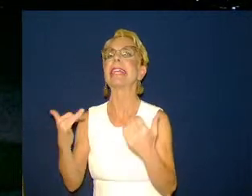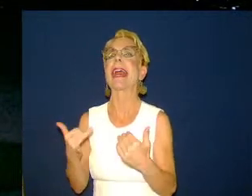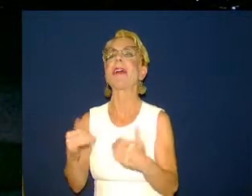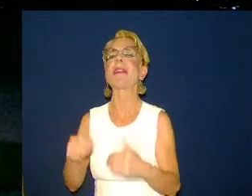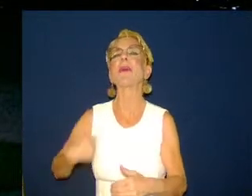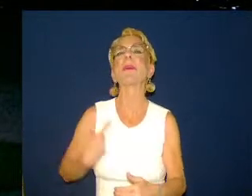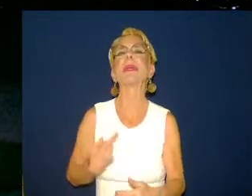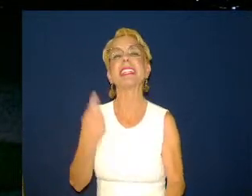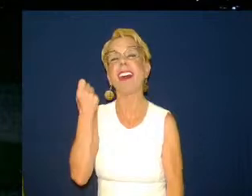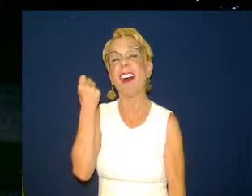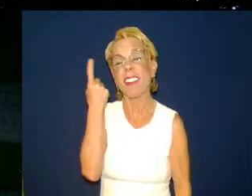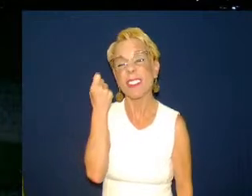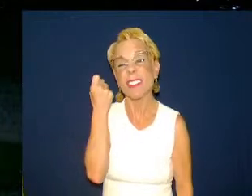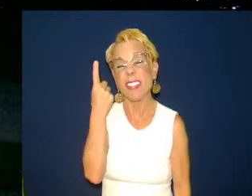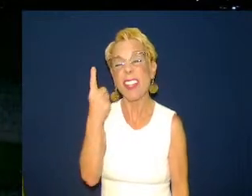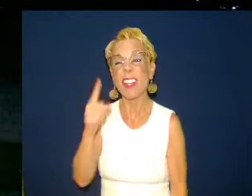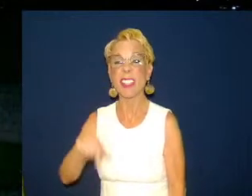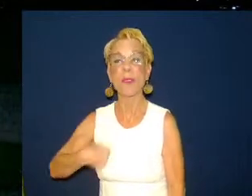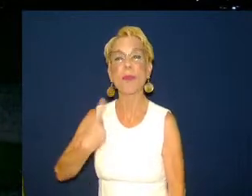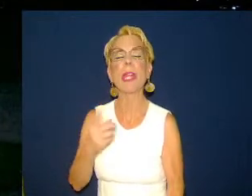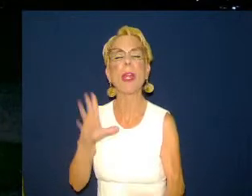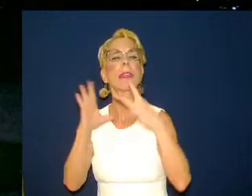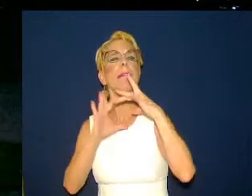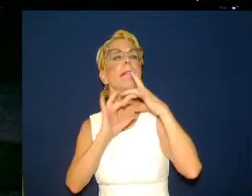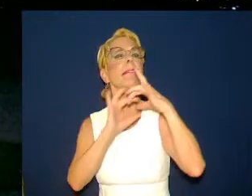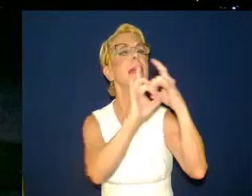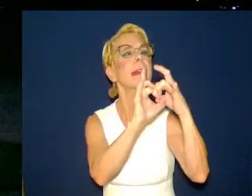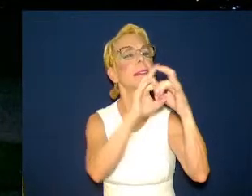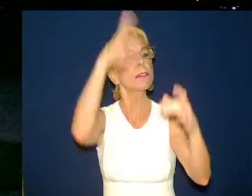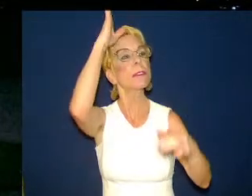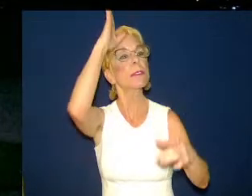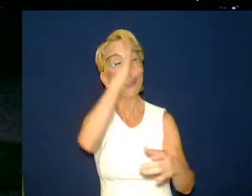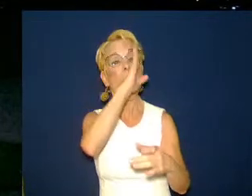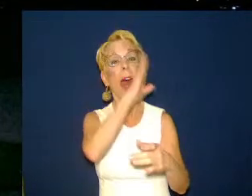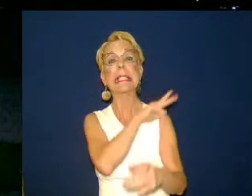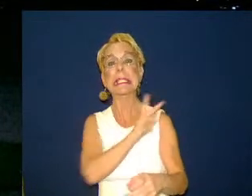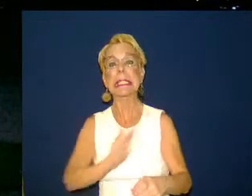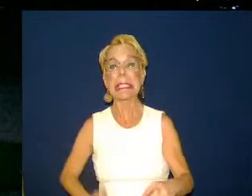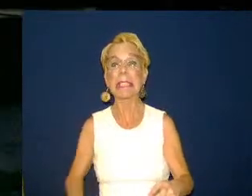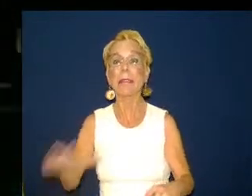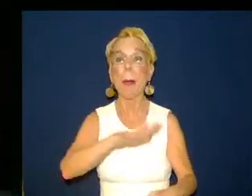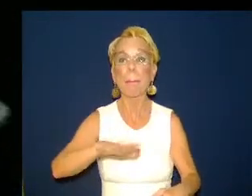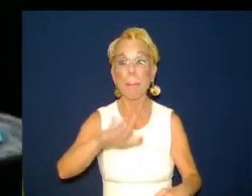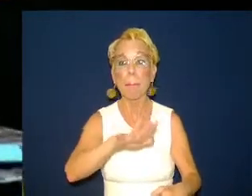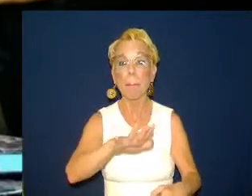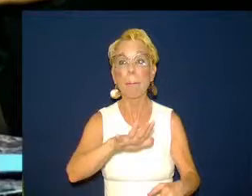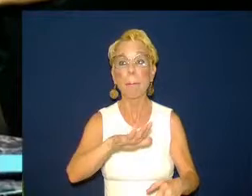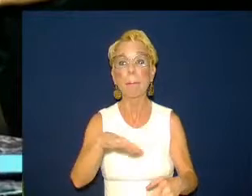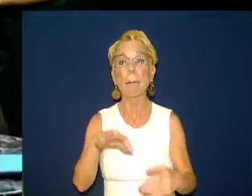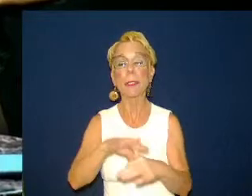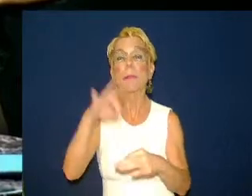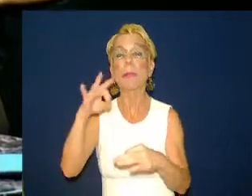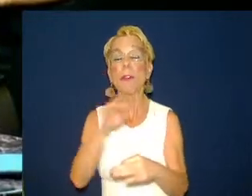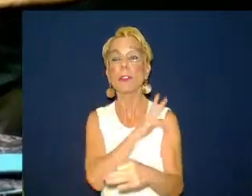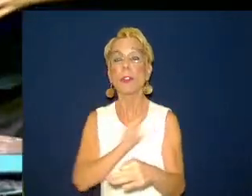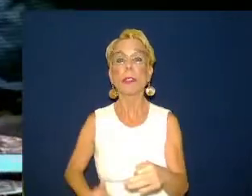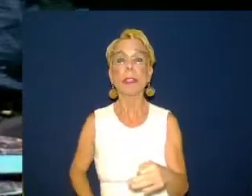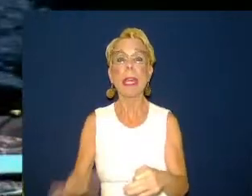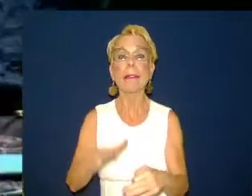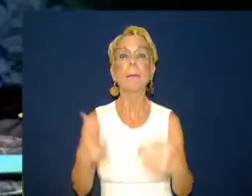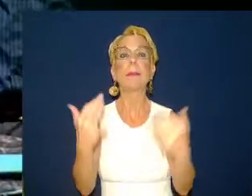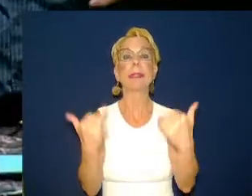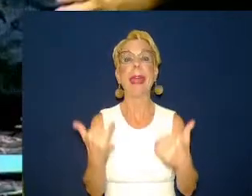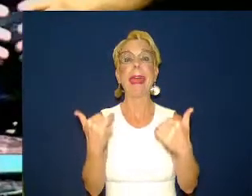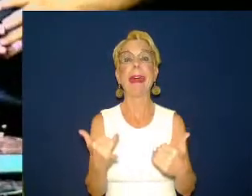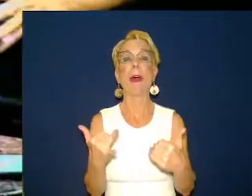one set of principles, and that's God's word. Totally committed, surrendered to Him. And I live in